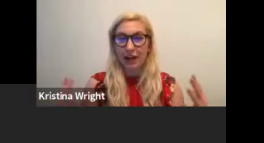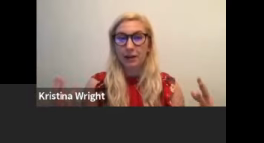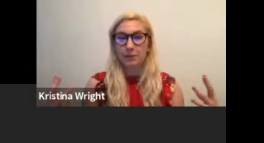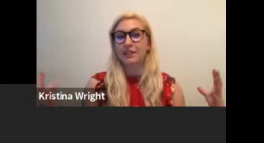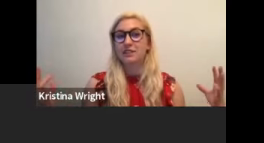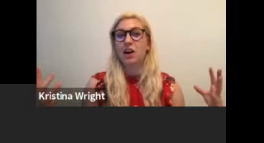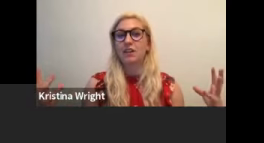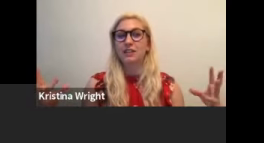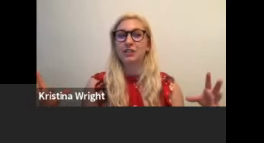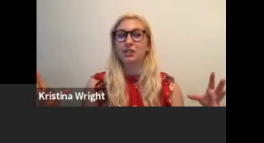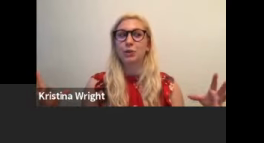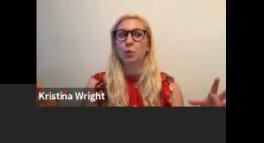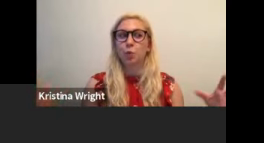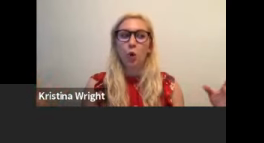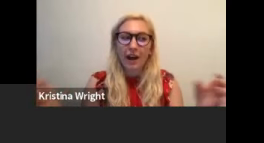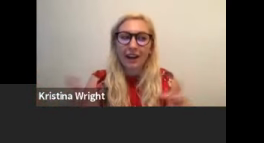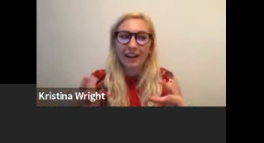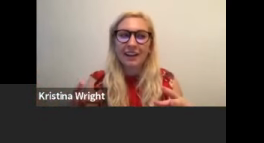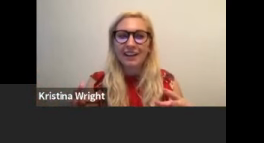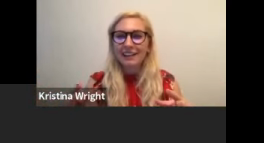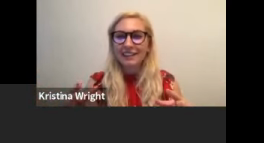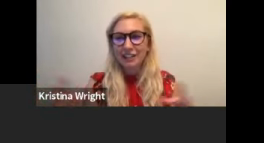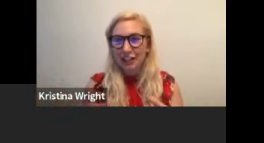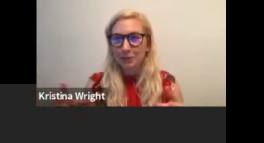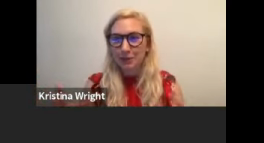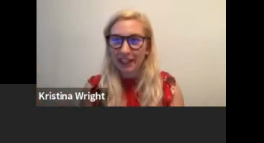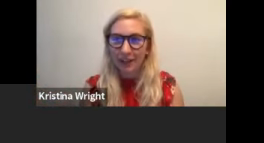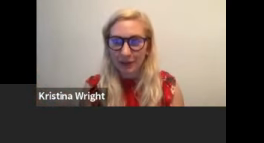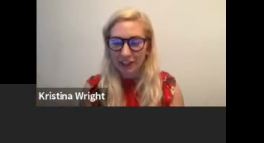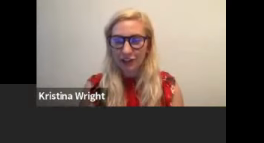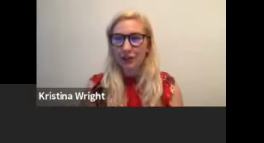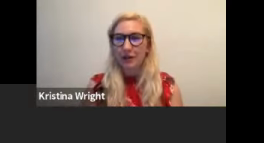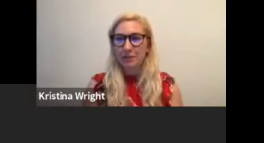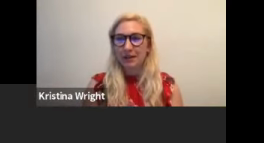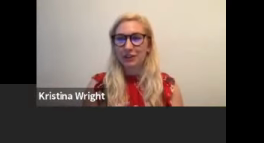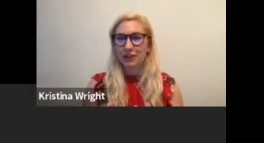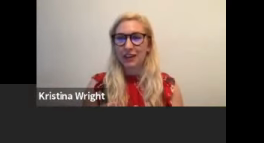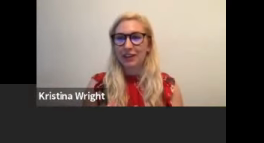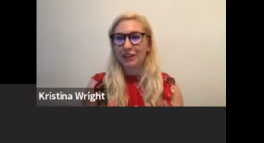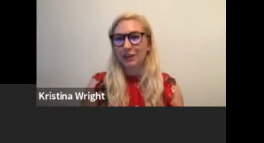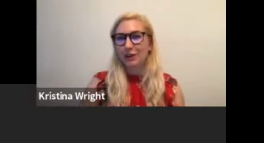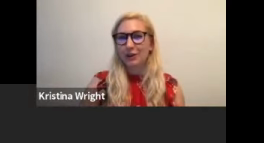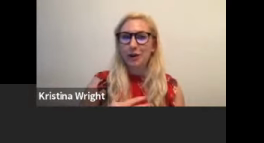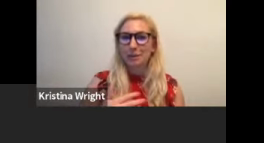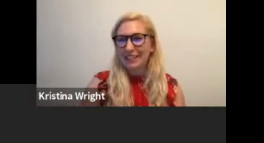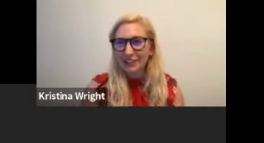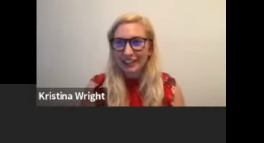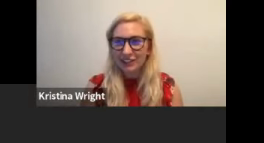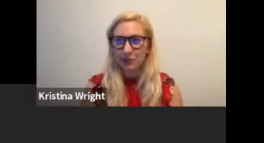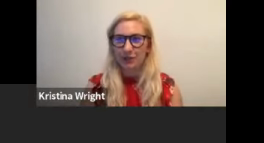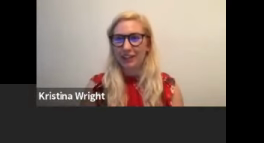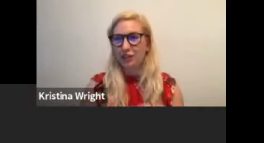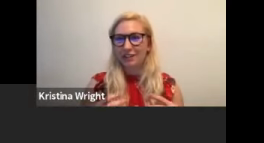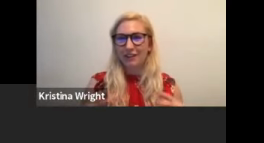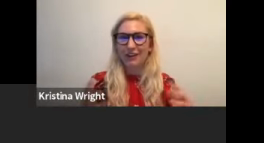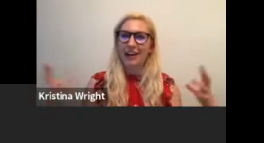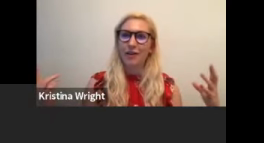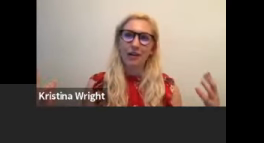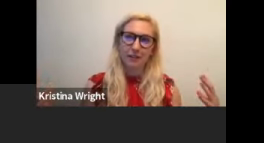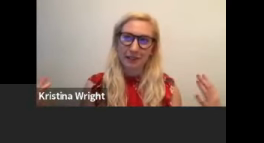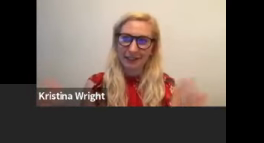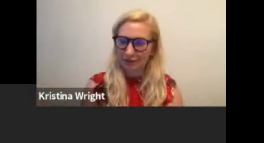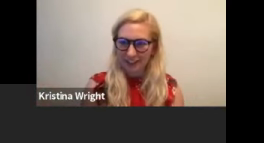to try and put these all into one digestible language, you know, and make sure that there are no repetitions, or like trying to